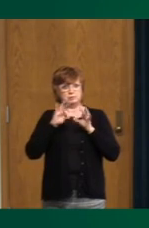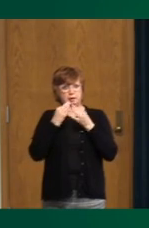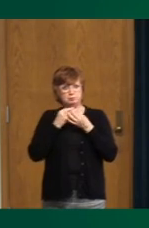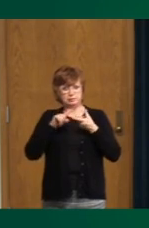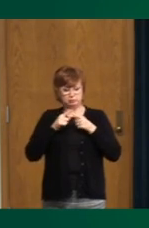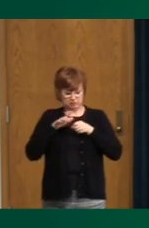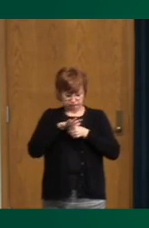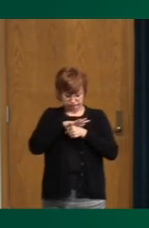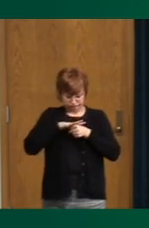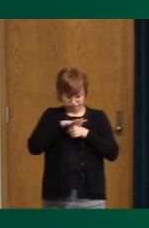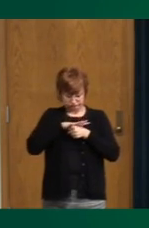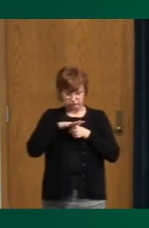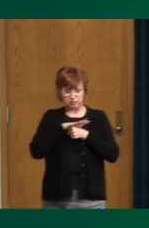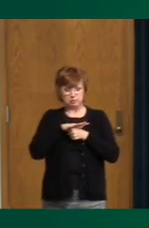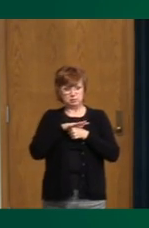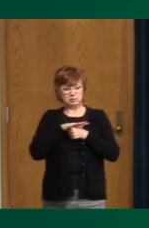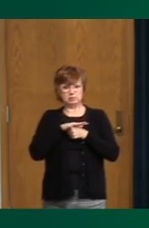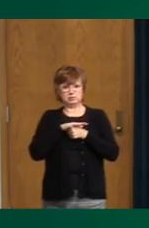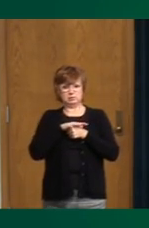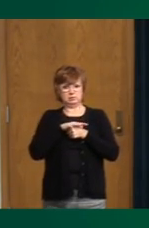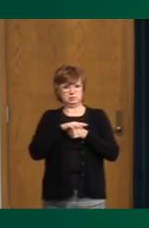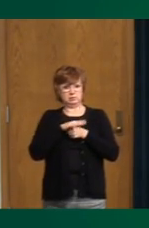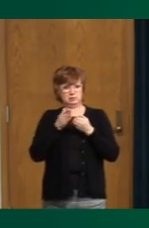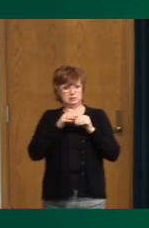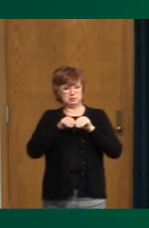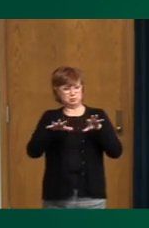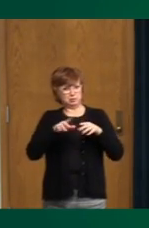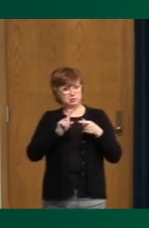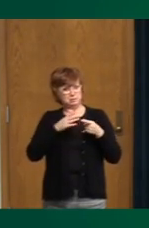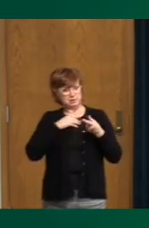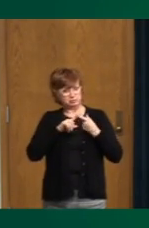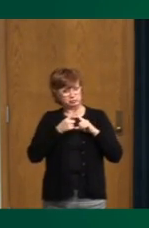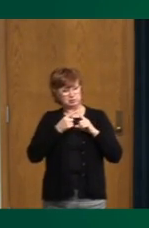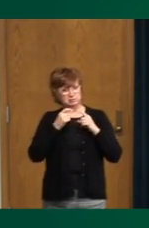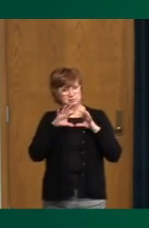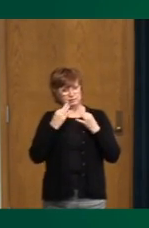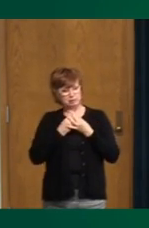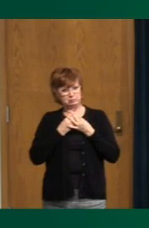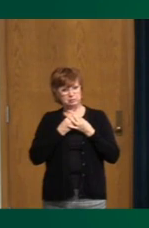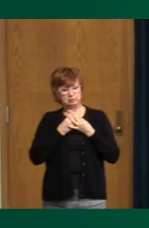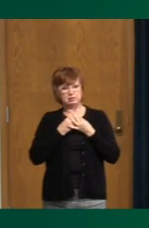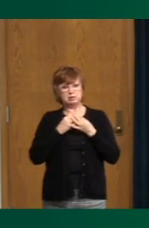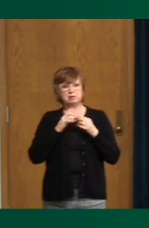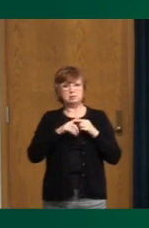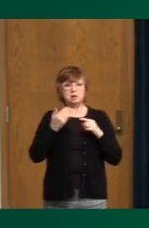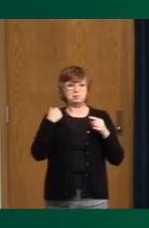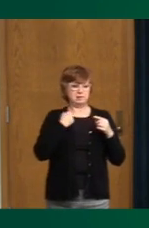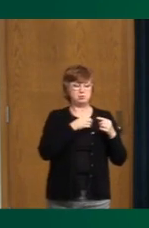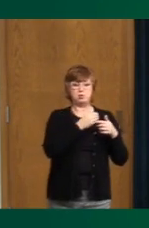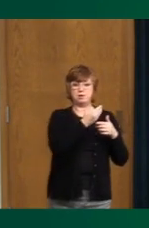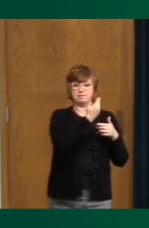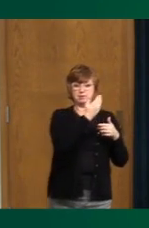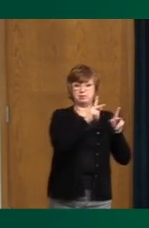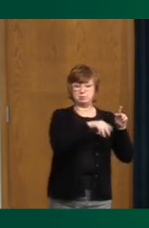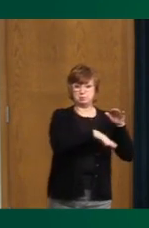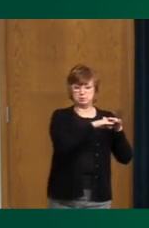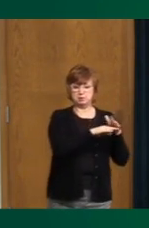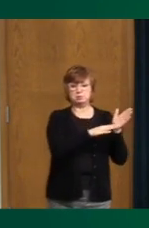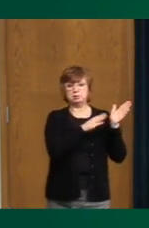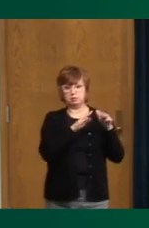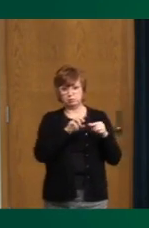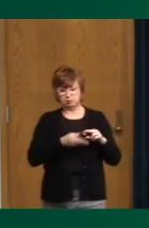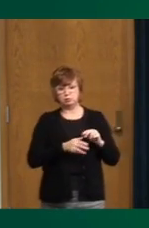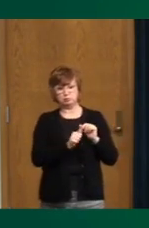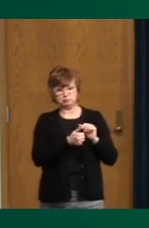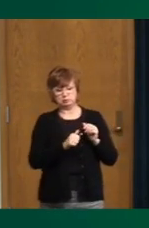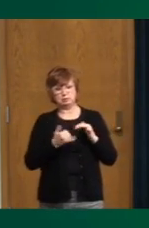or 30% or so in indoor gatherings, and that's, I think, come down a bit when we went from 30 to 15 and then to 10. But we do need to drive that